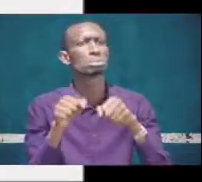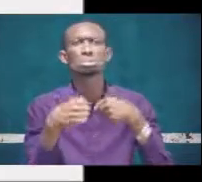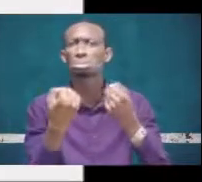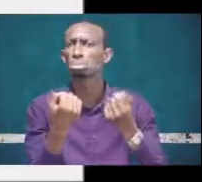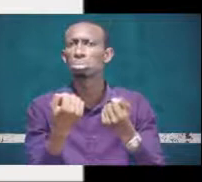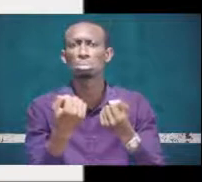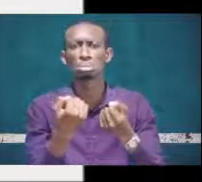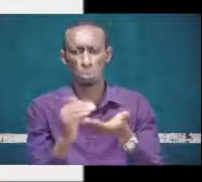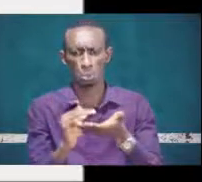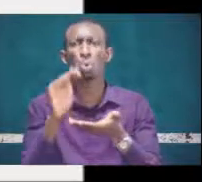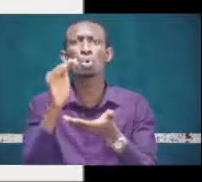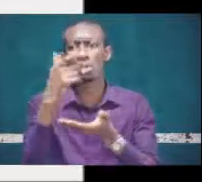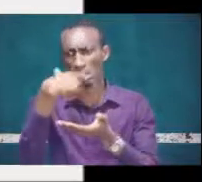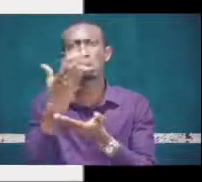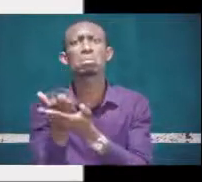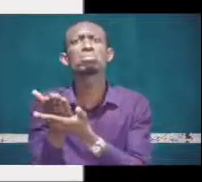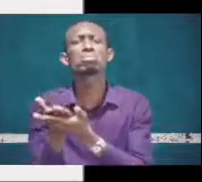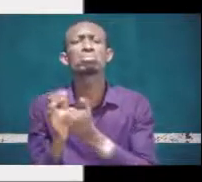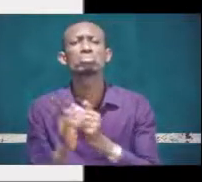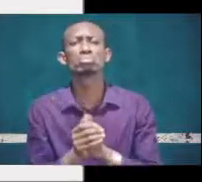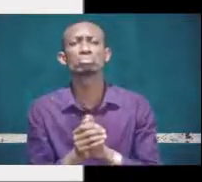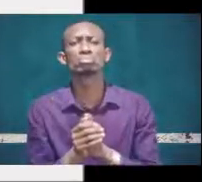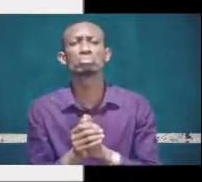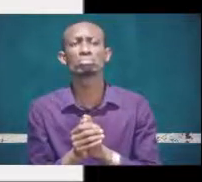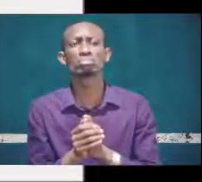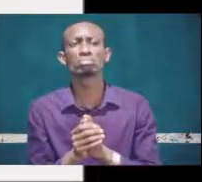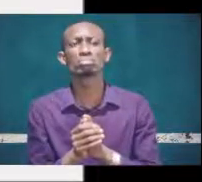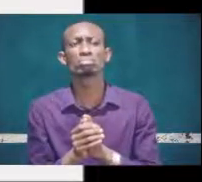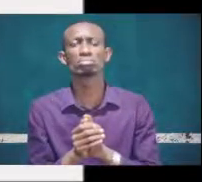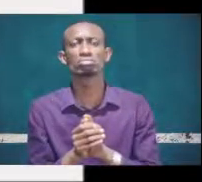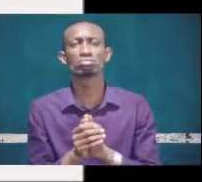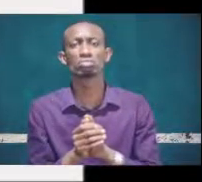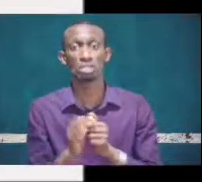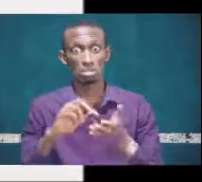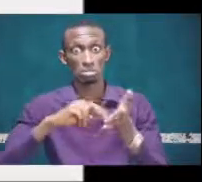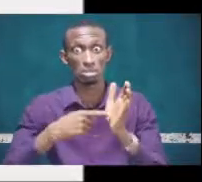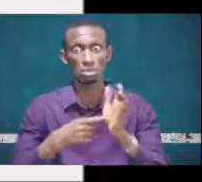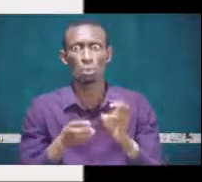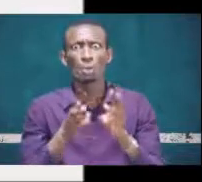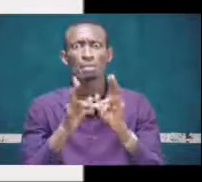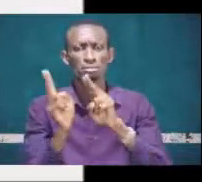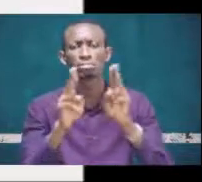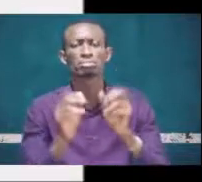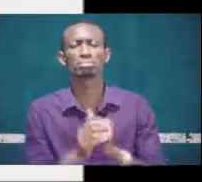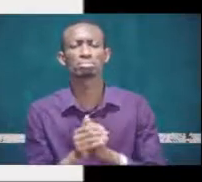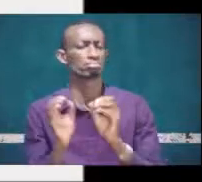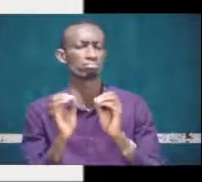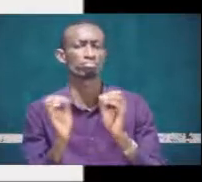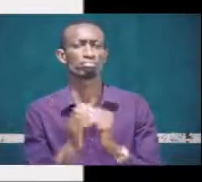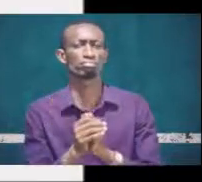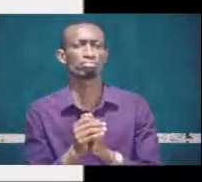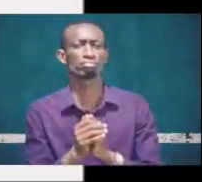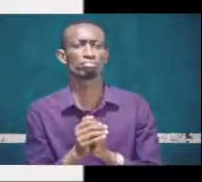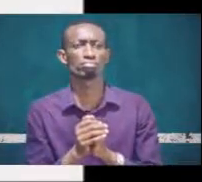is not increasing, or is not being followed by an increase in quantity demanded, meaning that it is behaving abnormally. Because following the law of